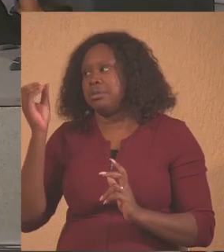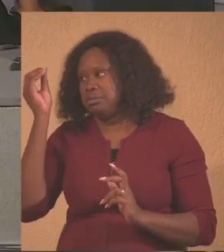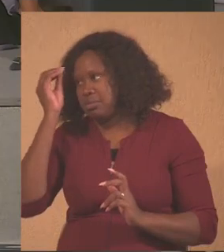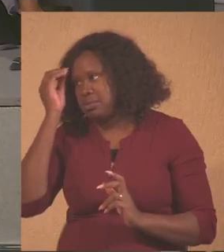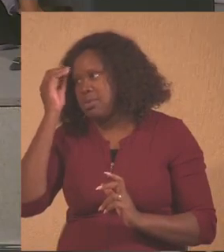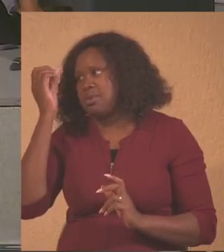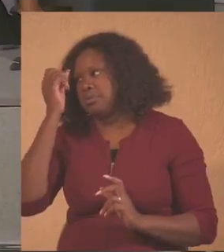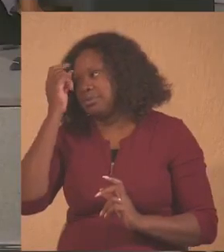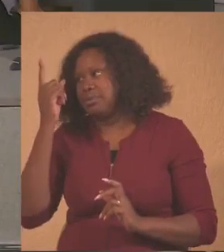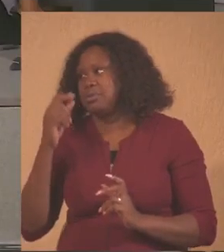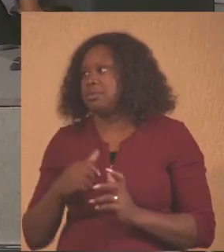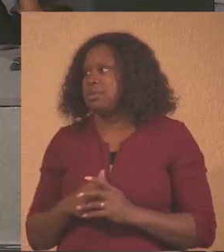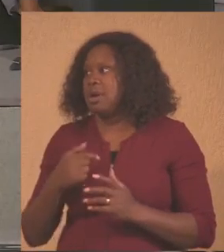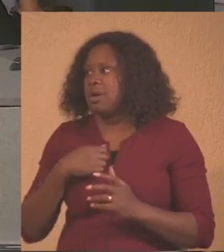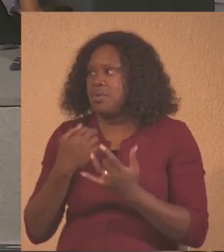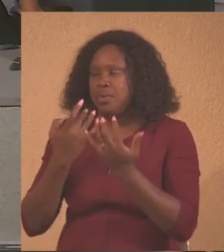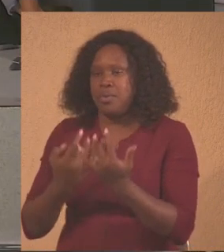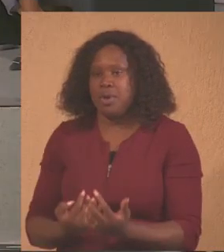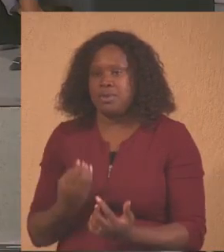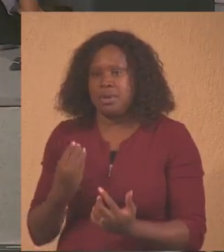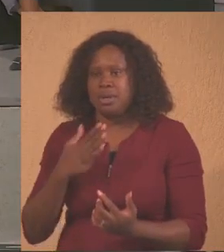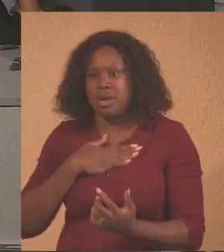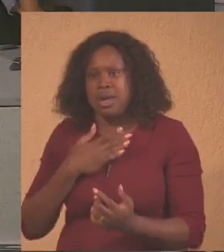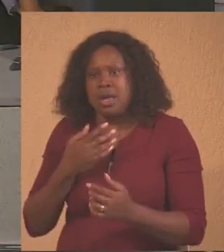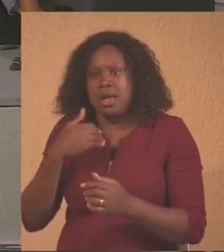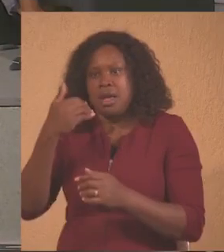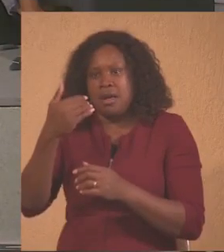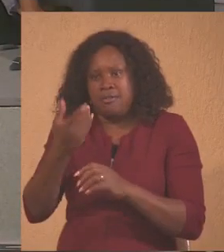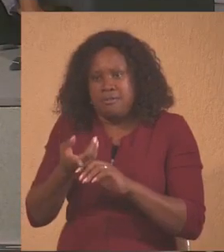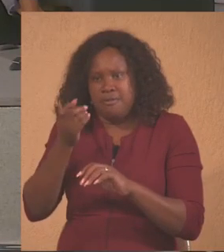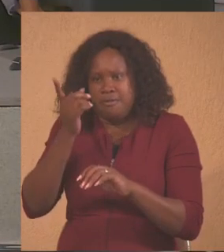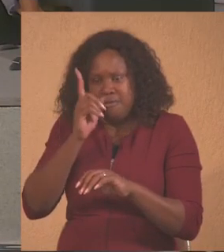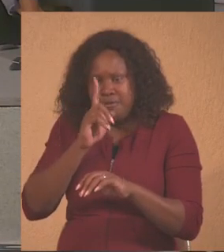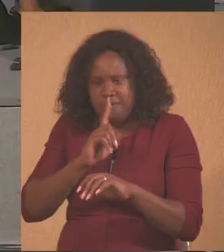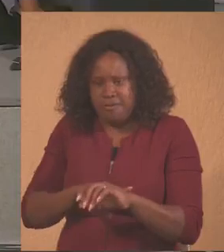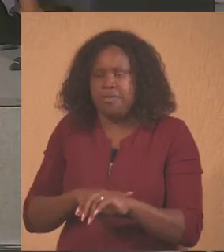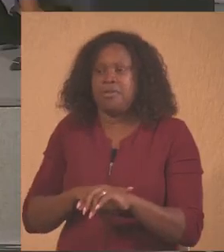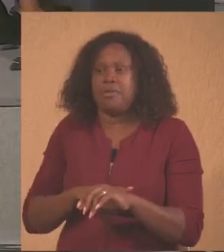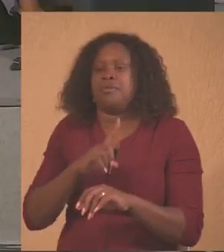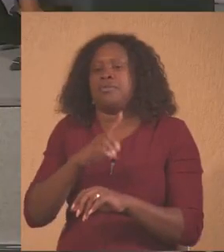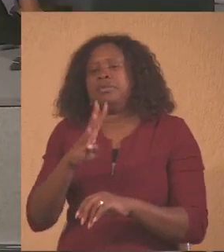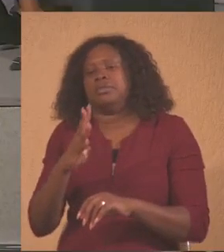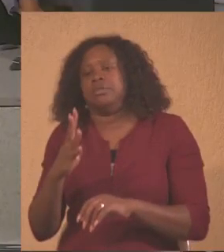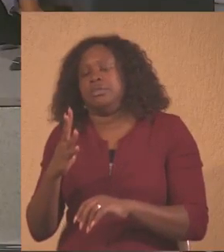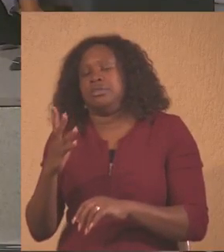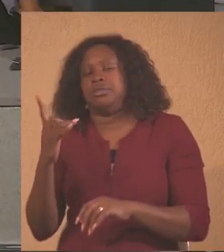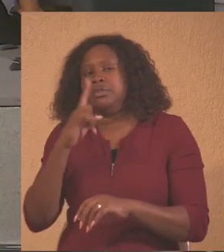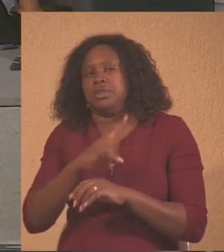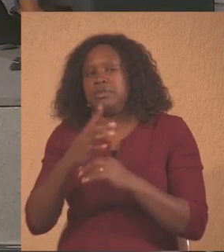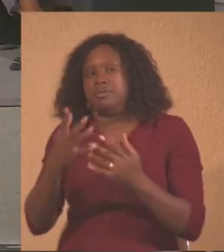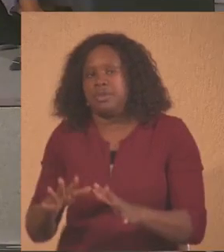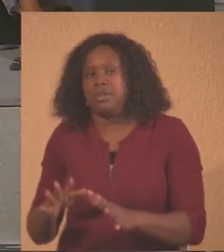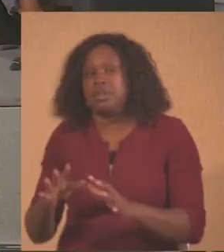will wait for my child for my mother, father, until 14 days is done. Then they can